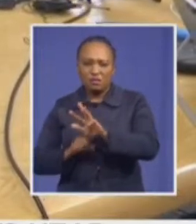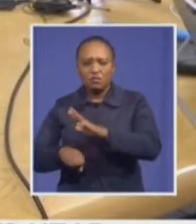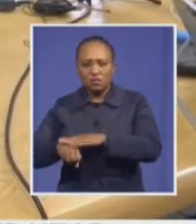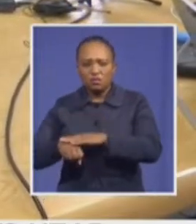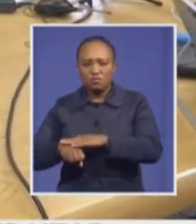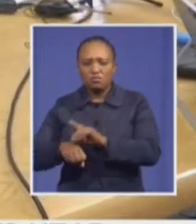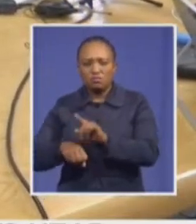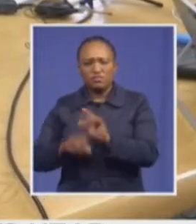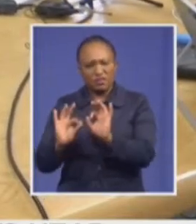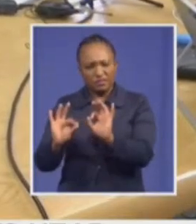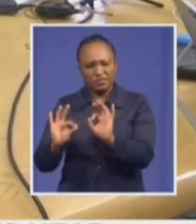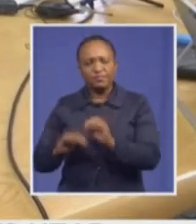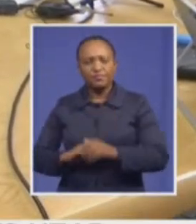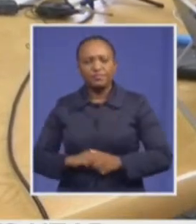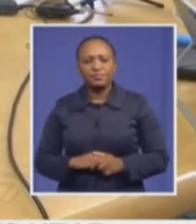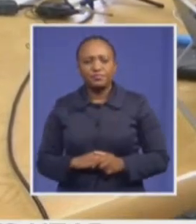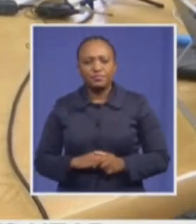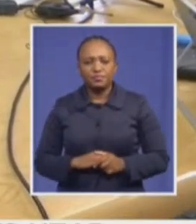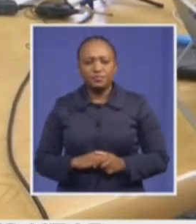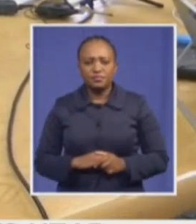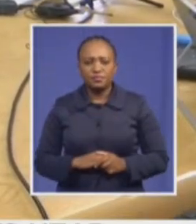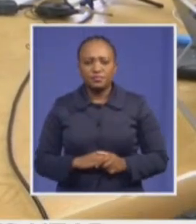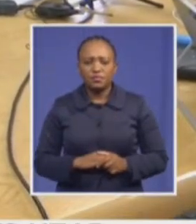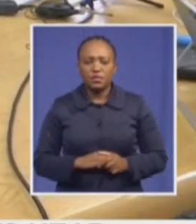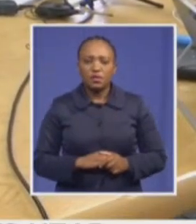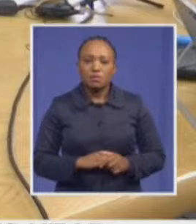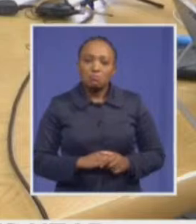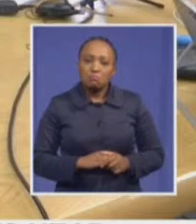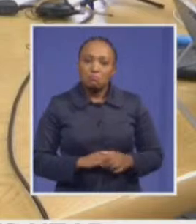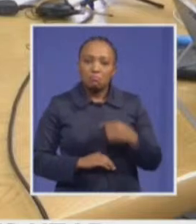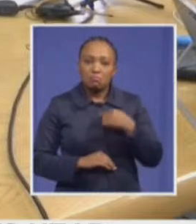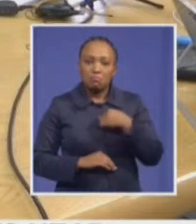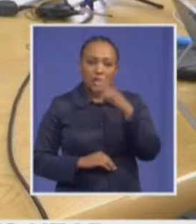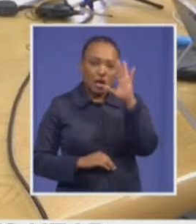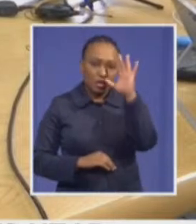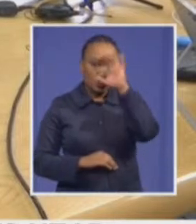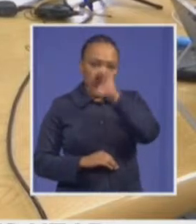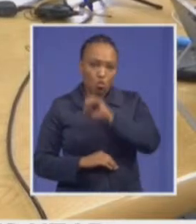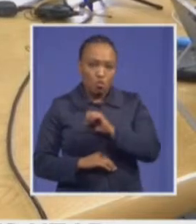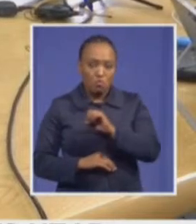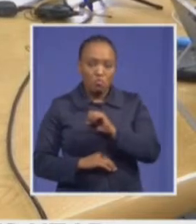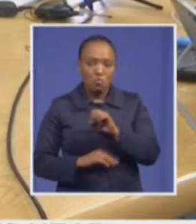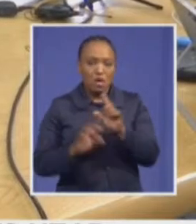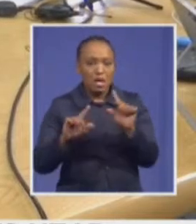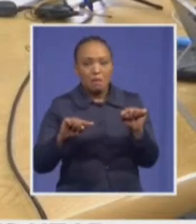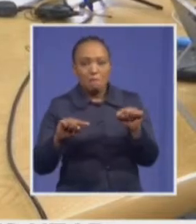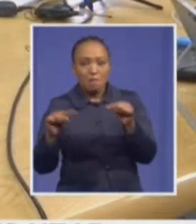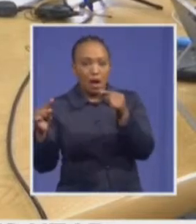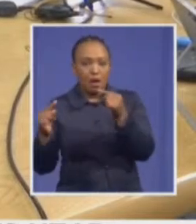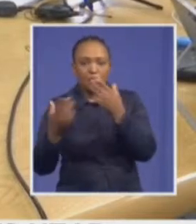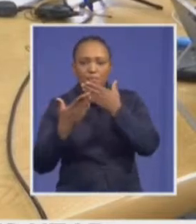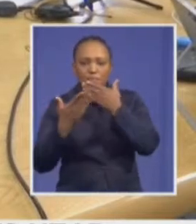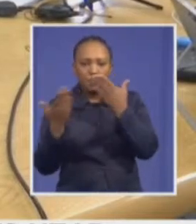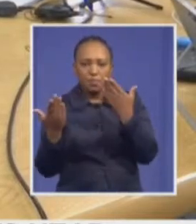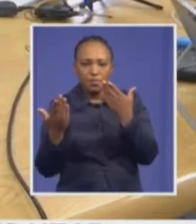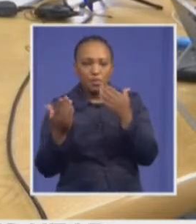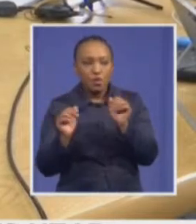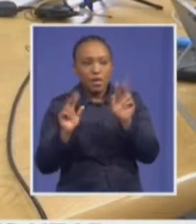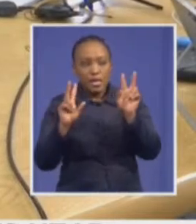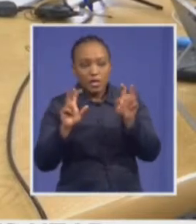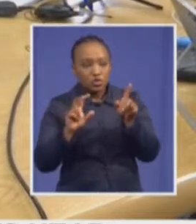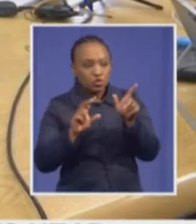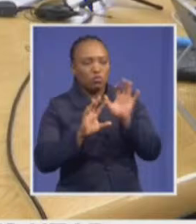I'm going to assume that it's not in dispute, the issue that you've clarified.